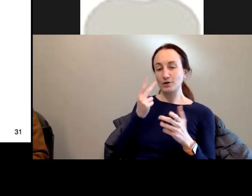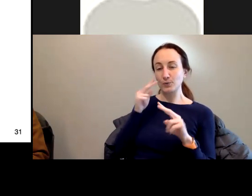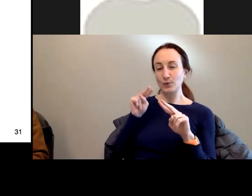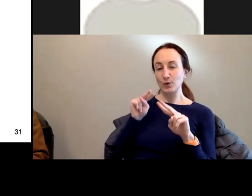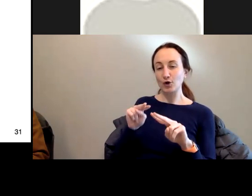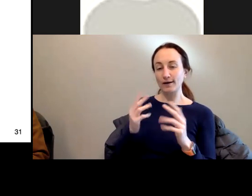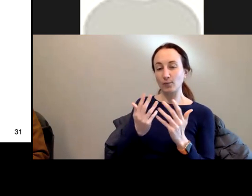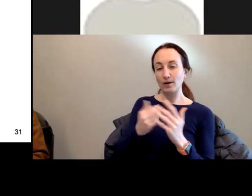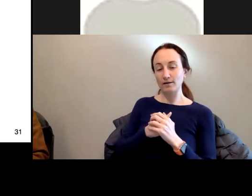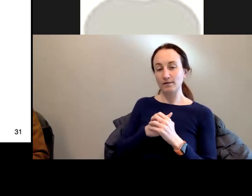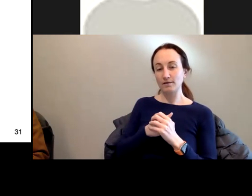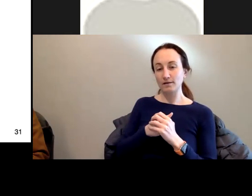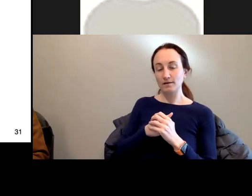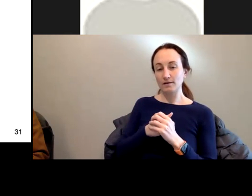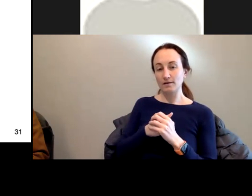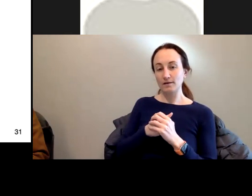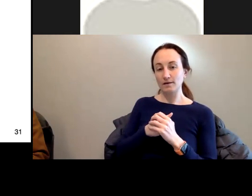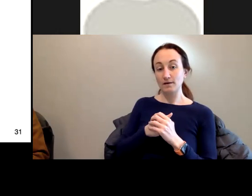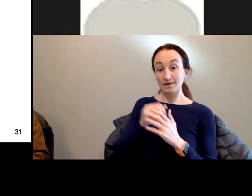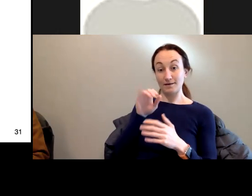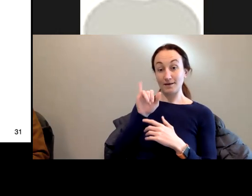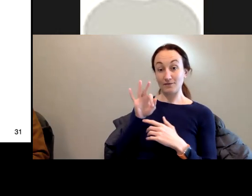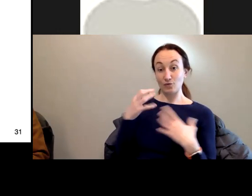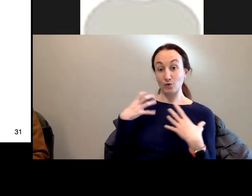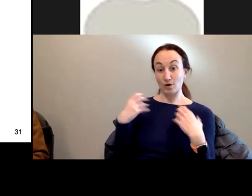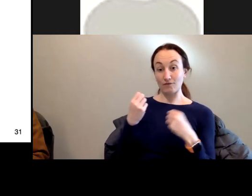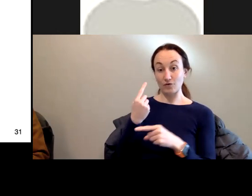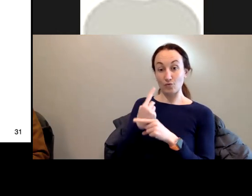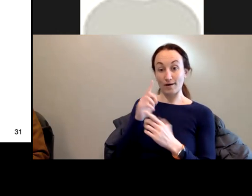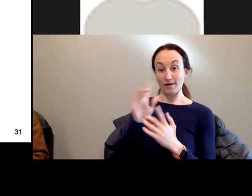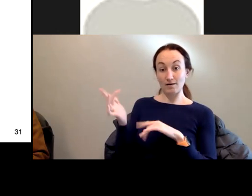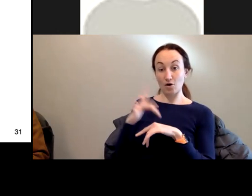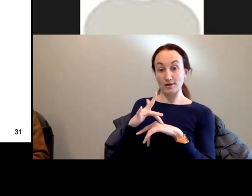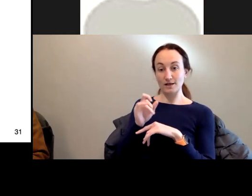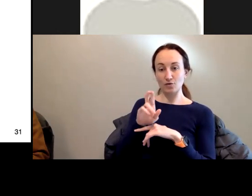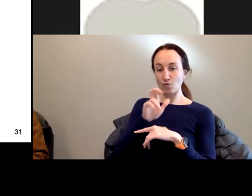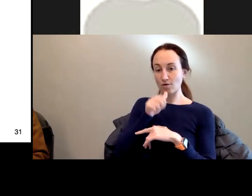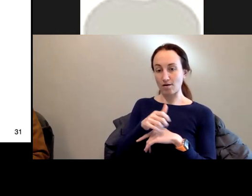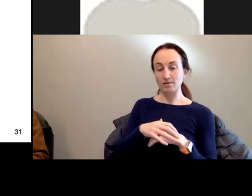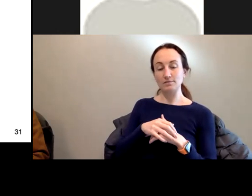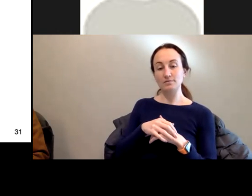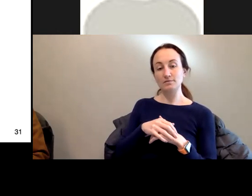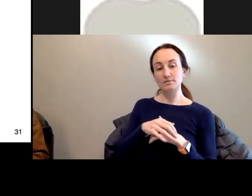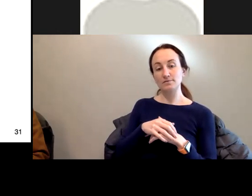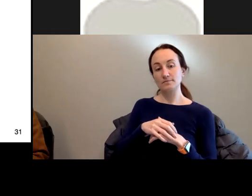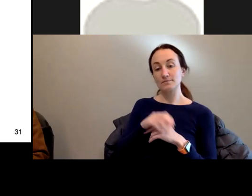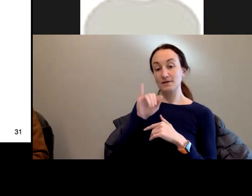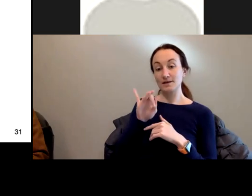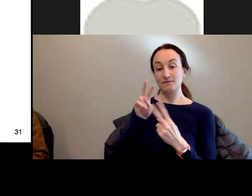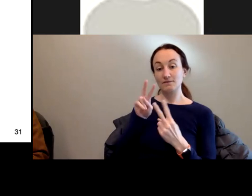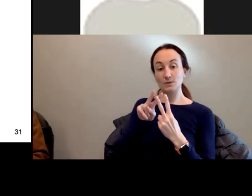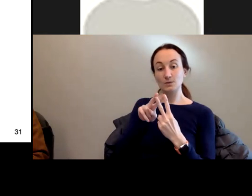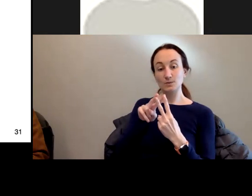look at whether we recover the right contact or not, right? So if the two